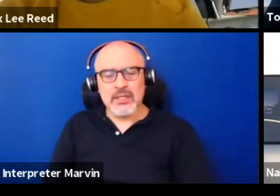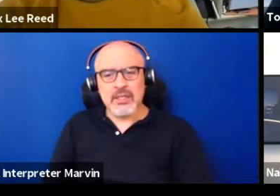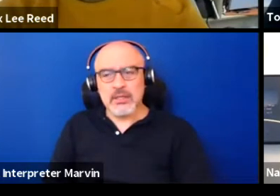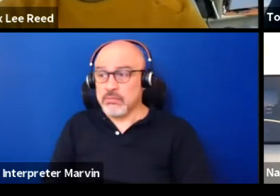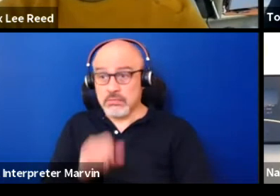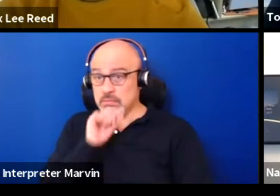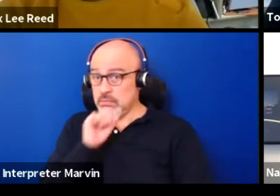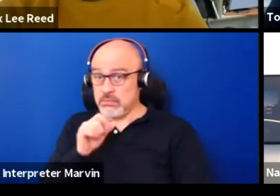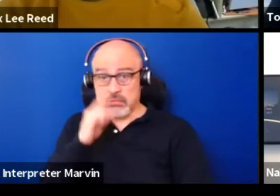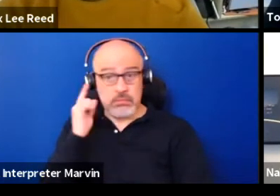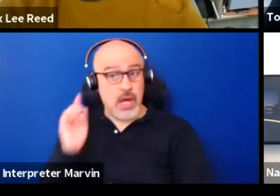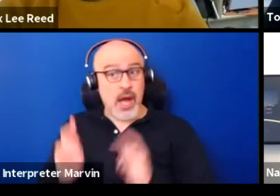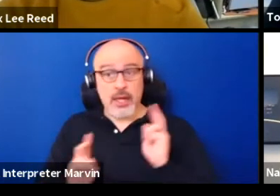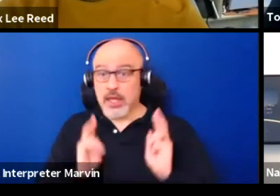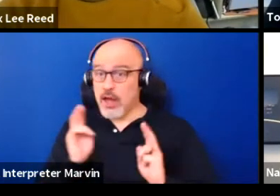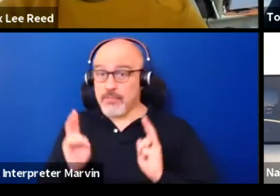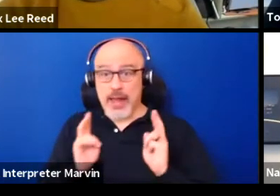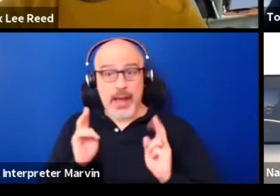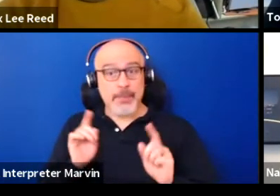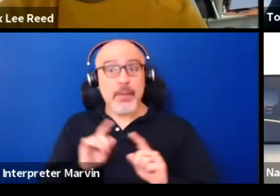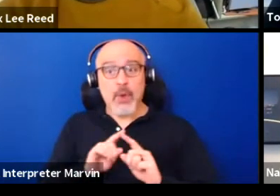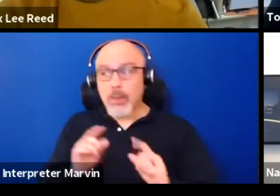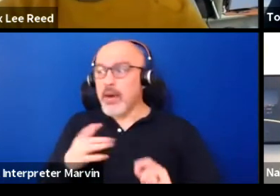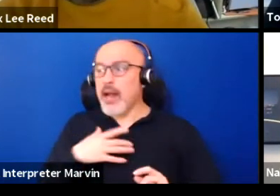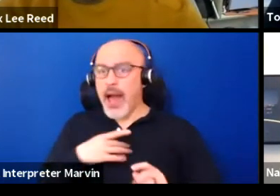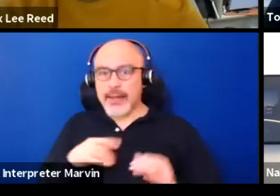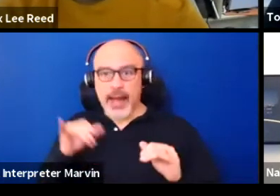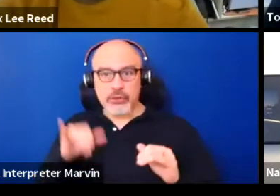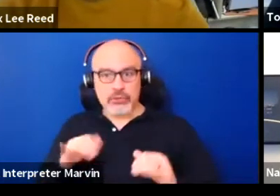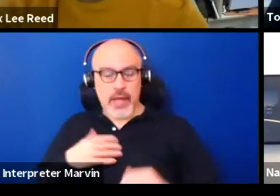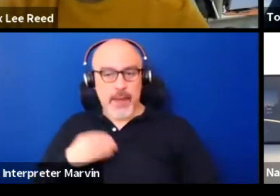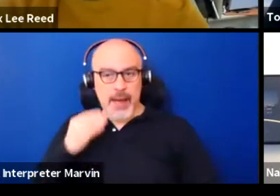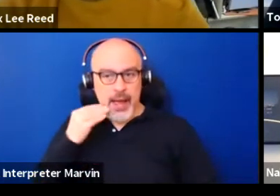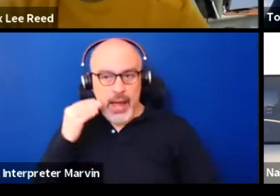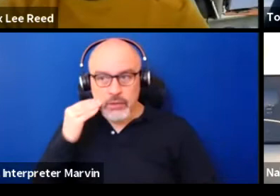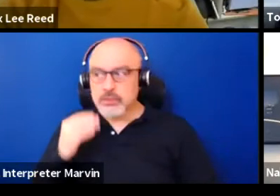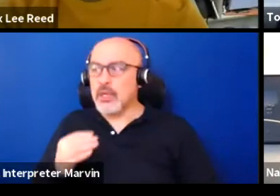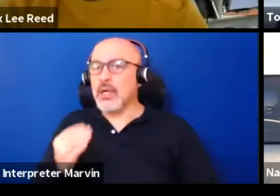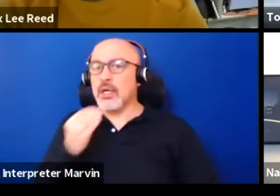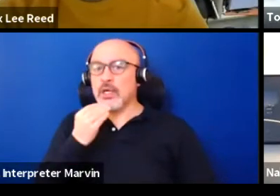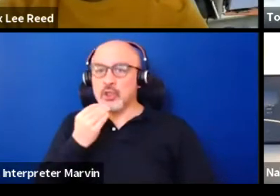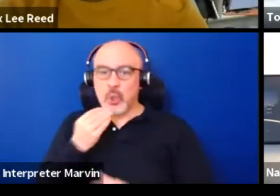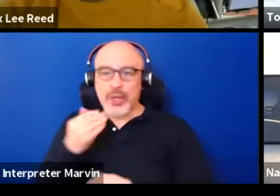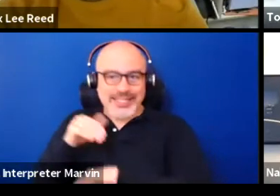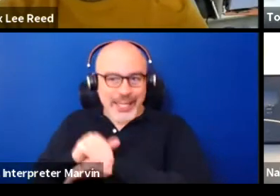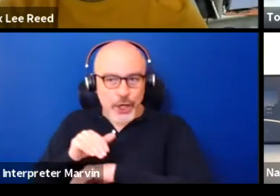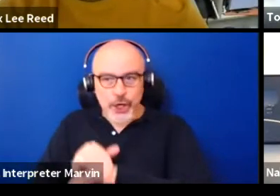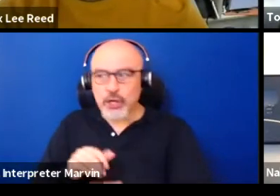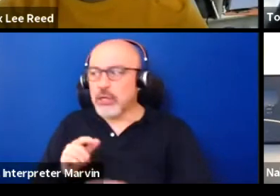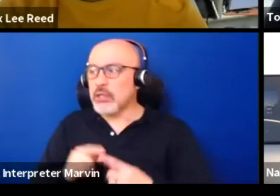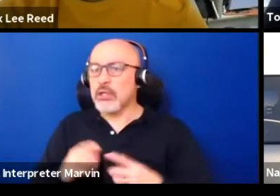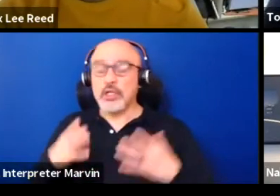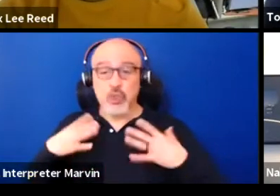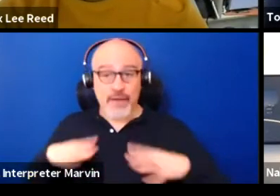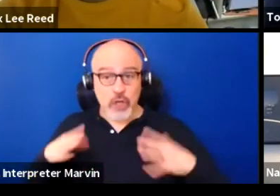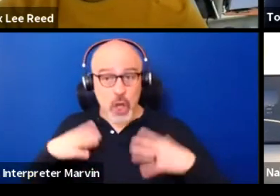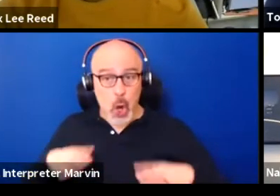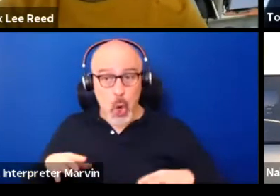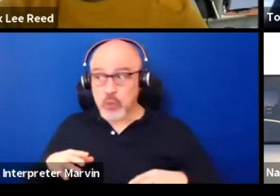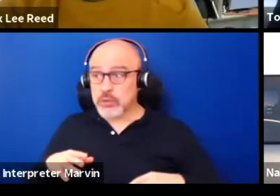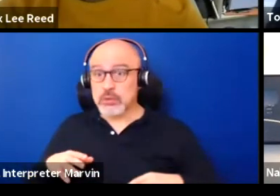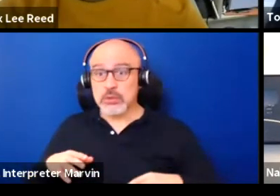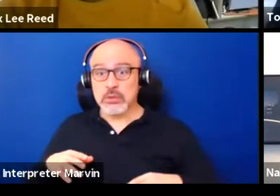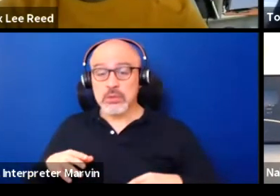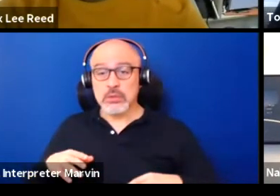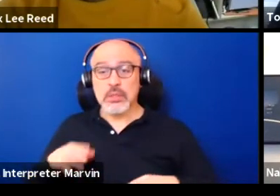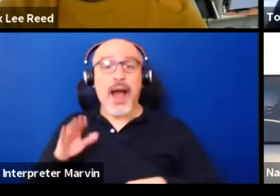Black people, but I also love to be able to stay in my house and to eat dinner and to have clothes on my butt, right?